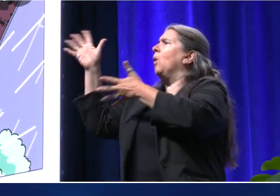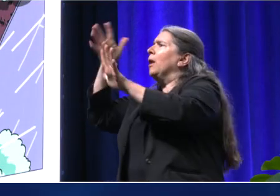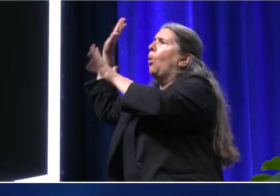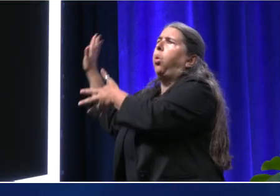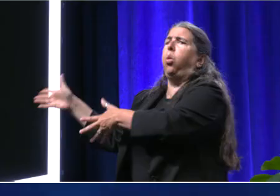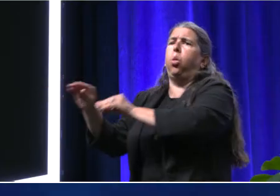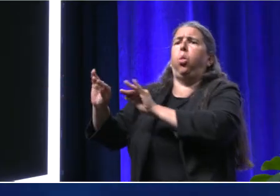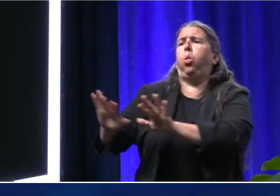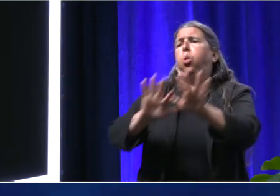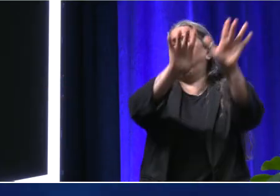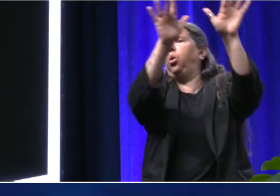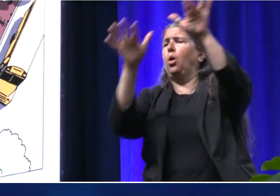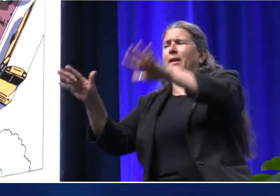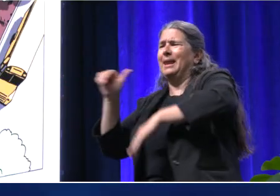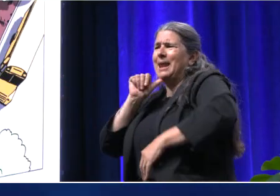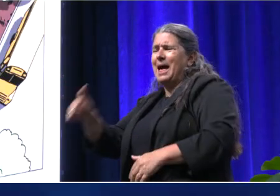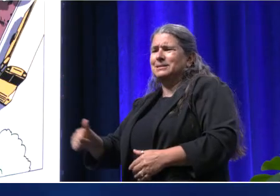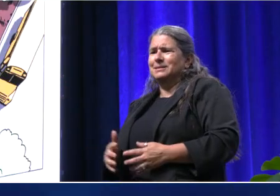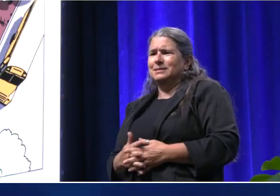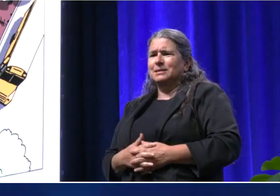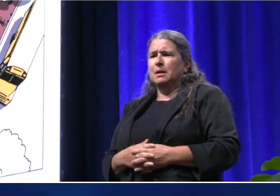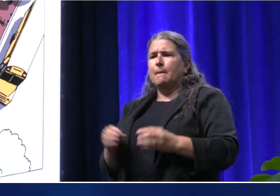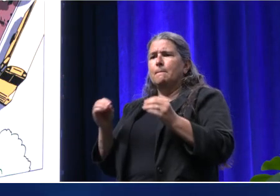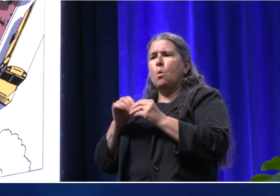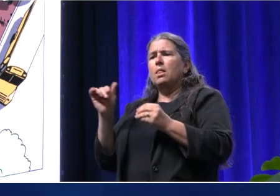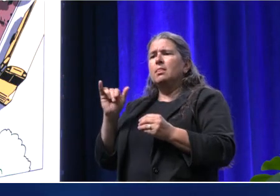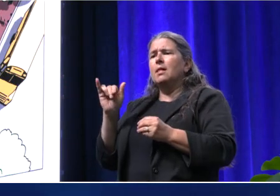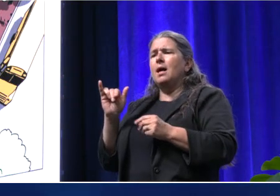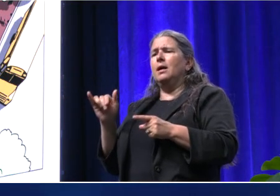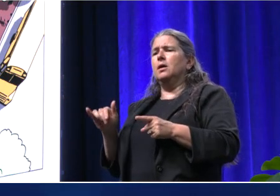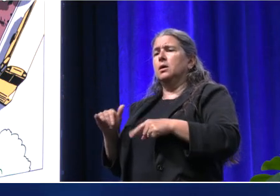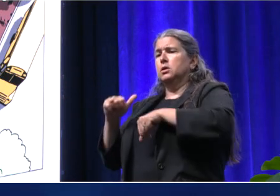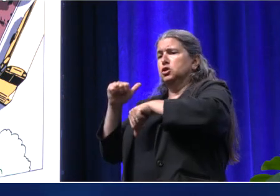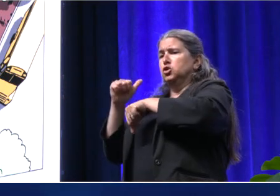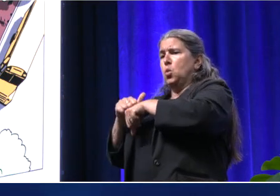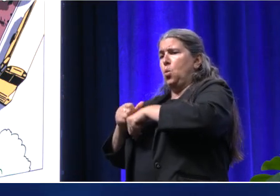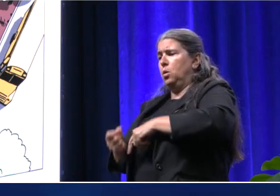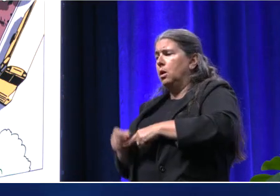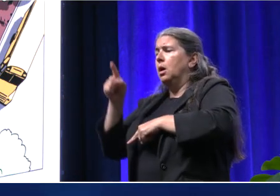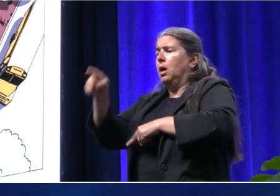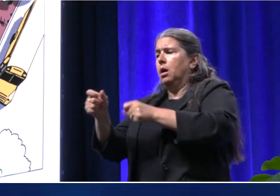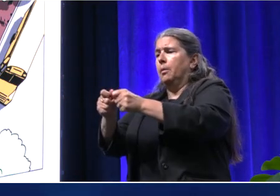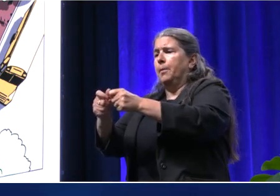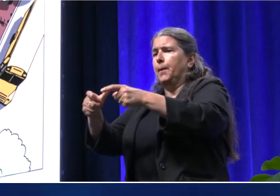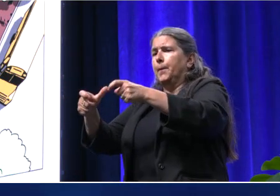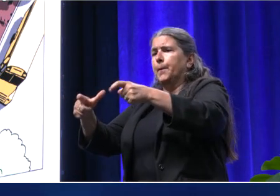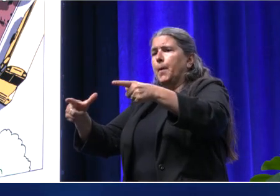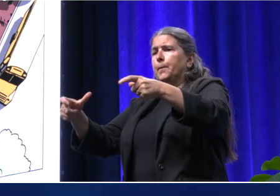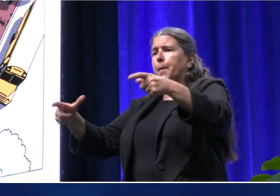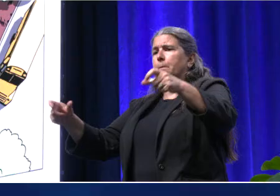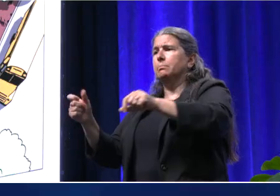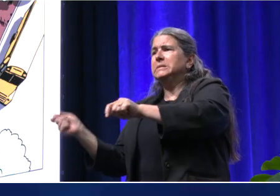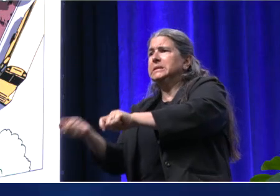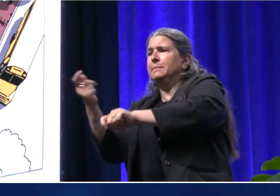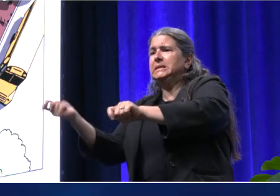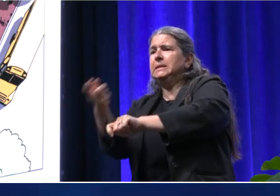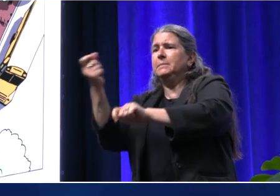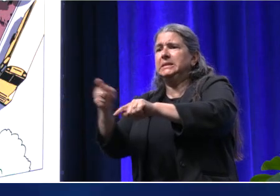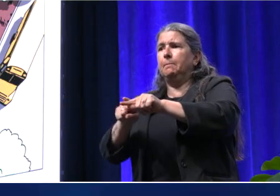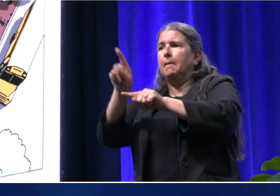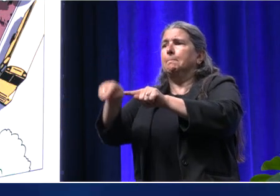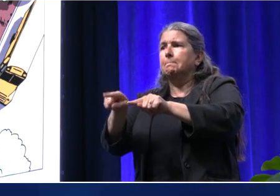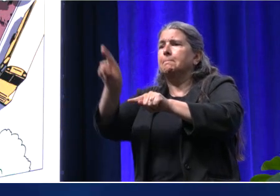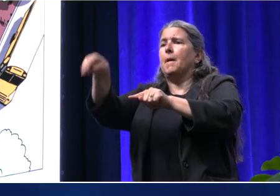Instead, it's more like skipping stones on the surface of a pond. And what we see with the drug supply is